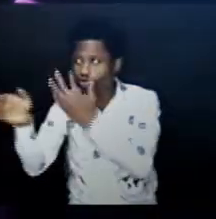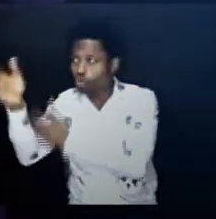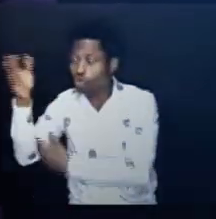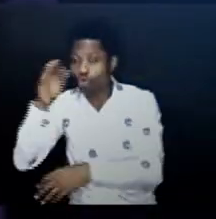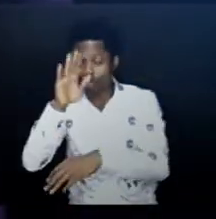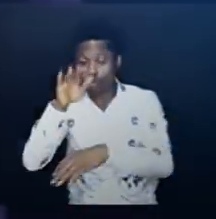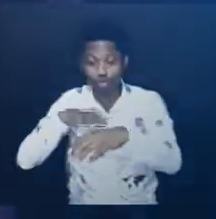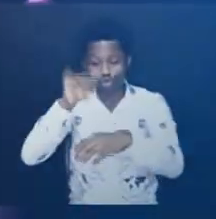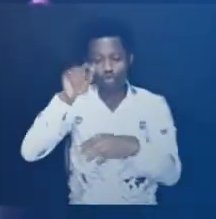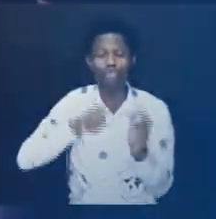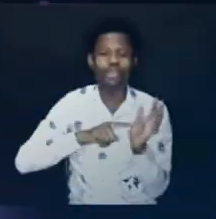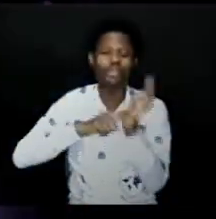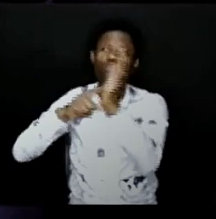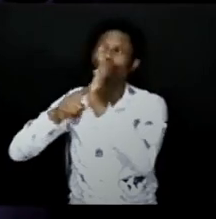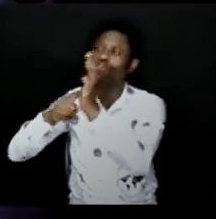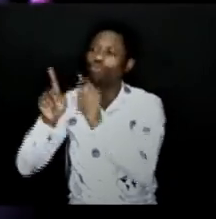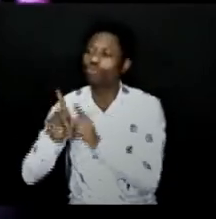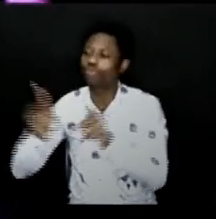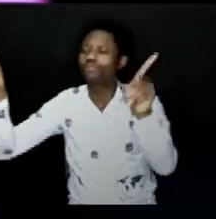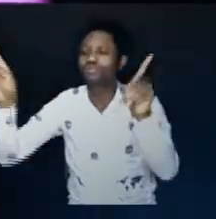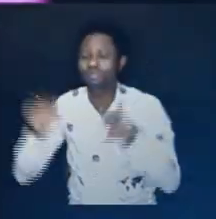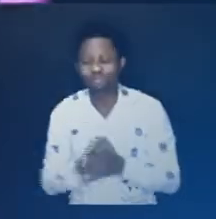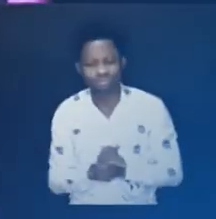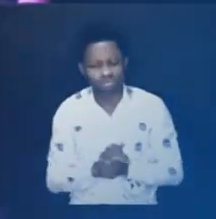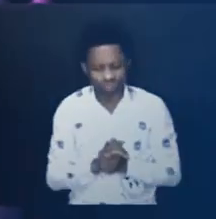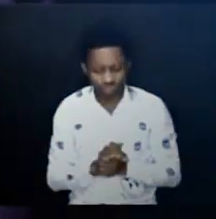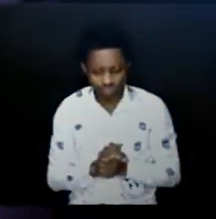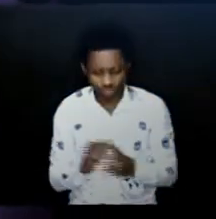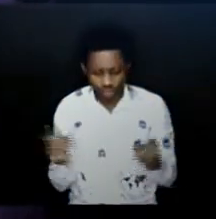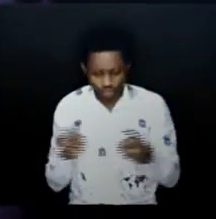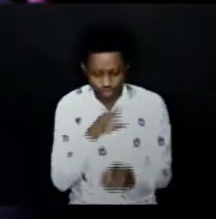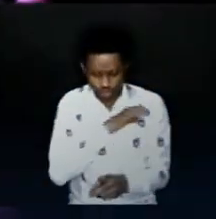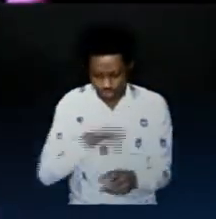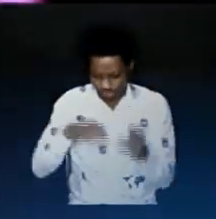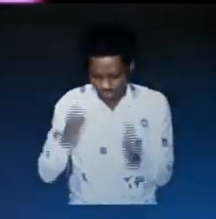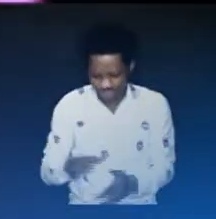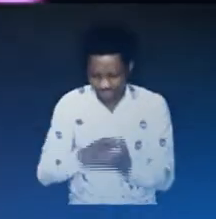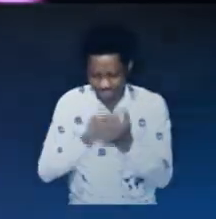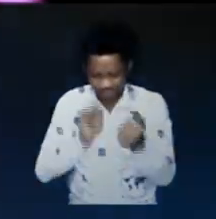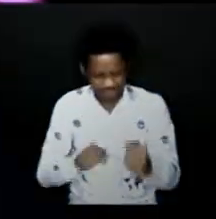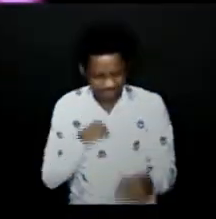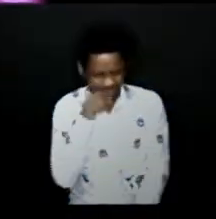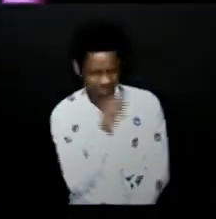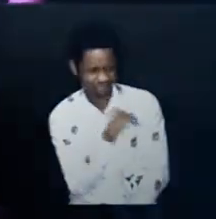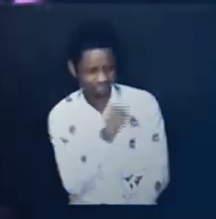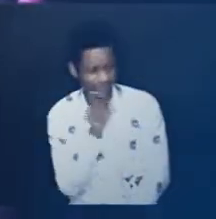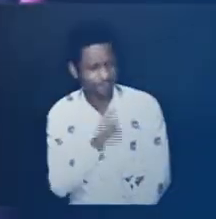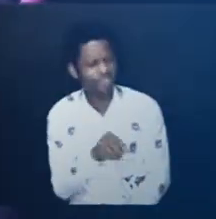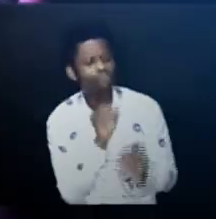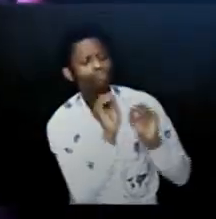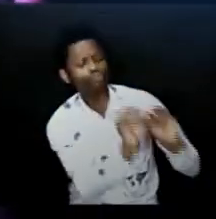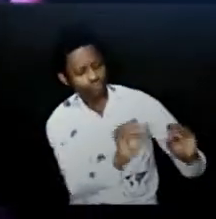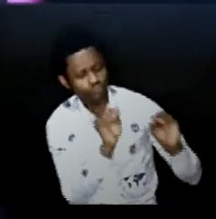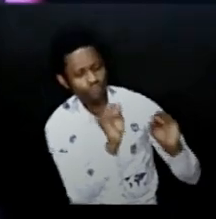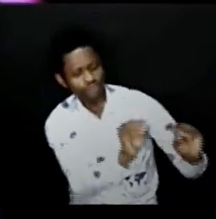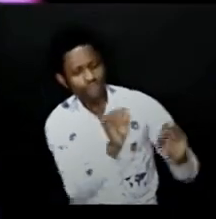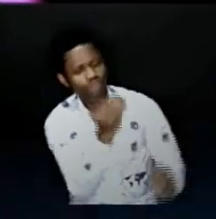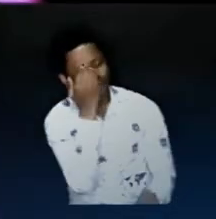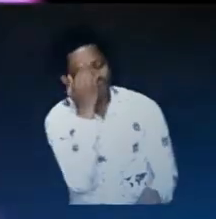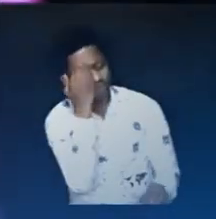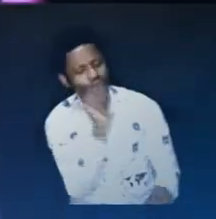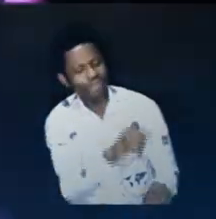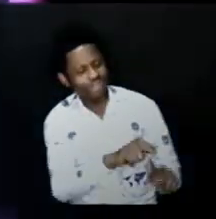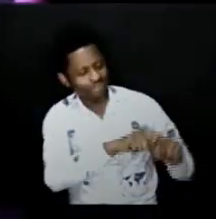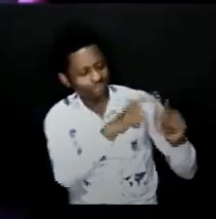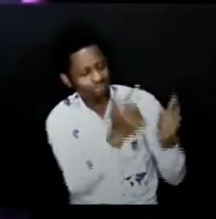glory. So the Christian believer should be taught to know that they